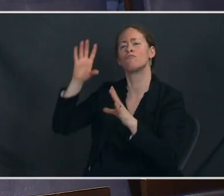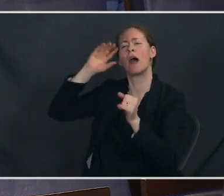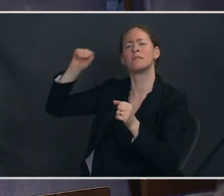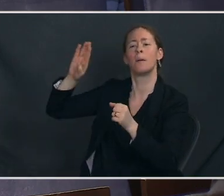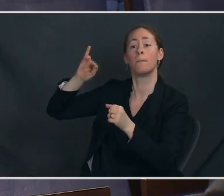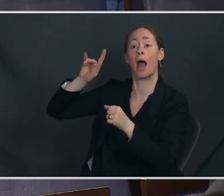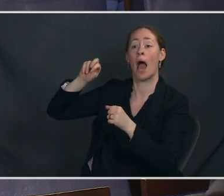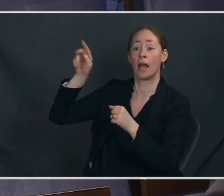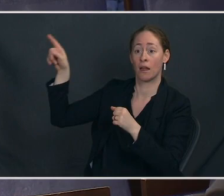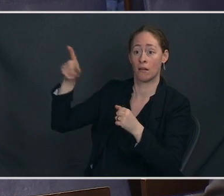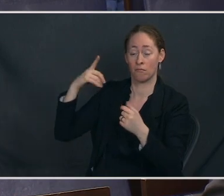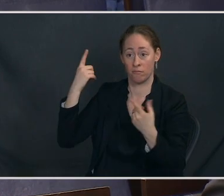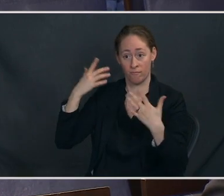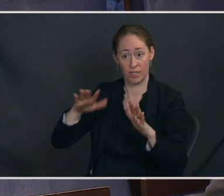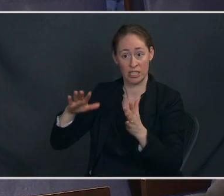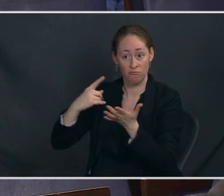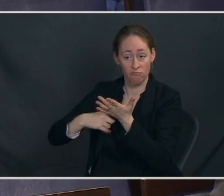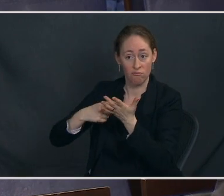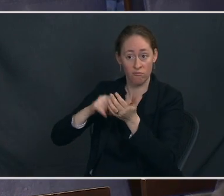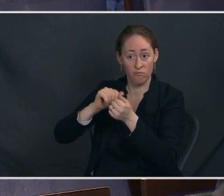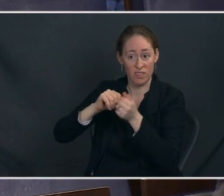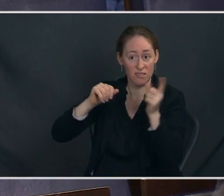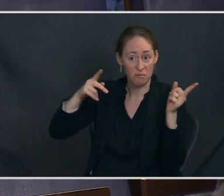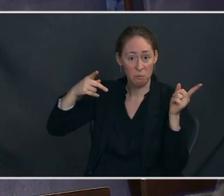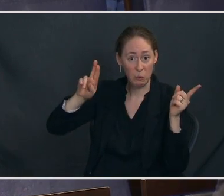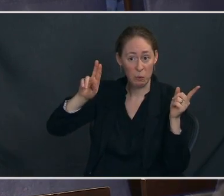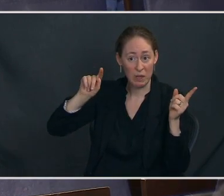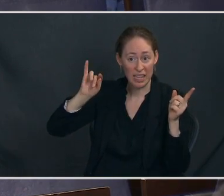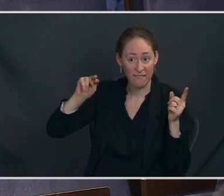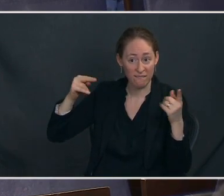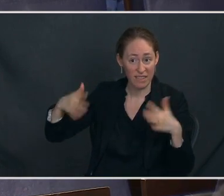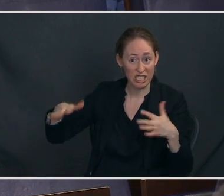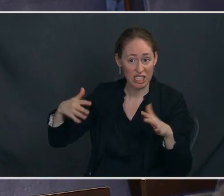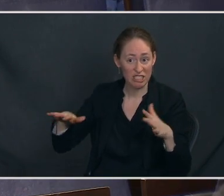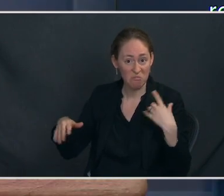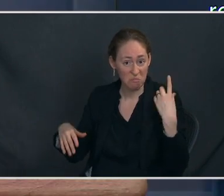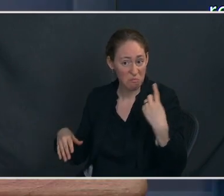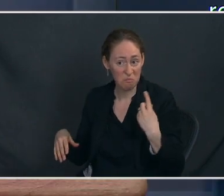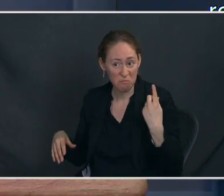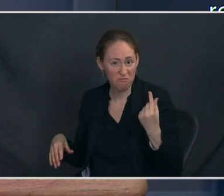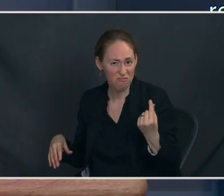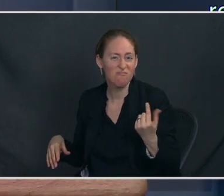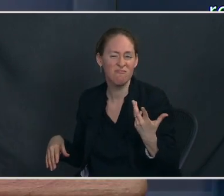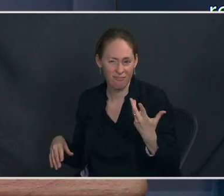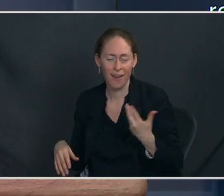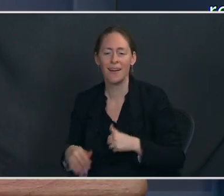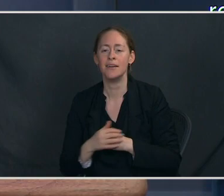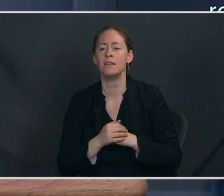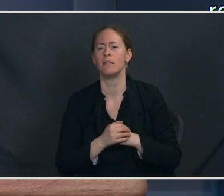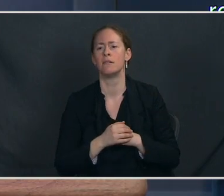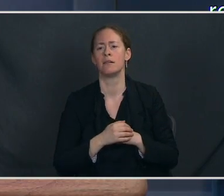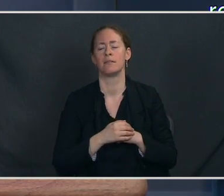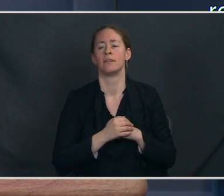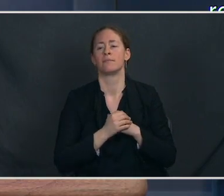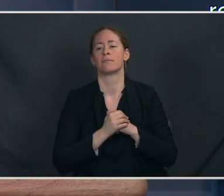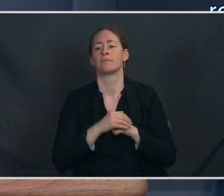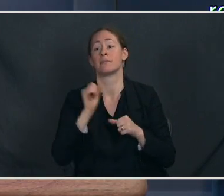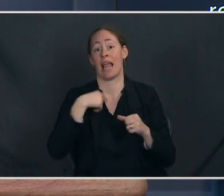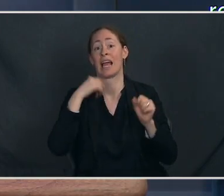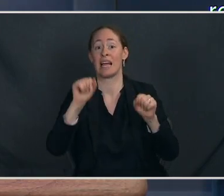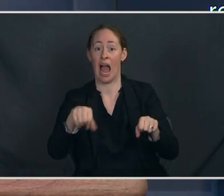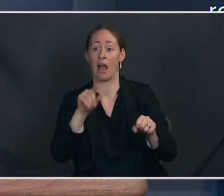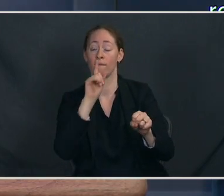Can you give us an update on the nature of their call? Mm-hmm. What came up? Well, I can confirm for you the